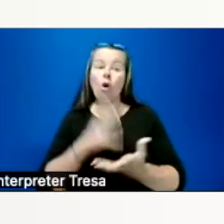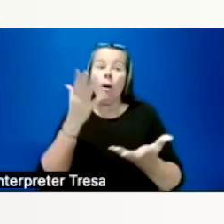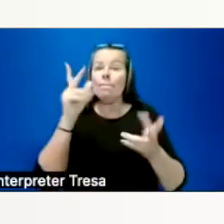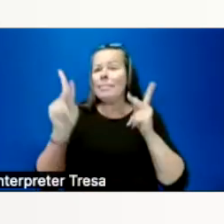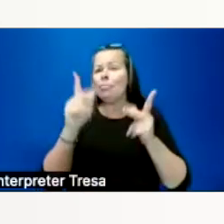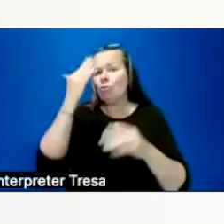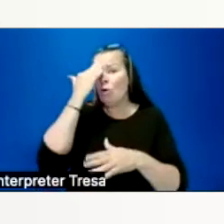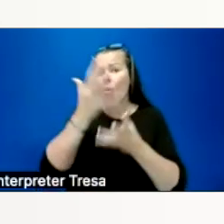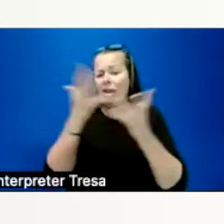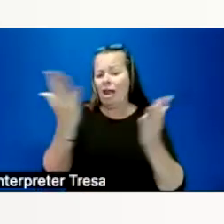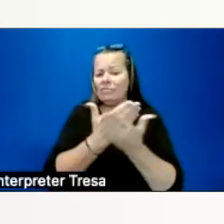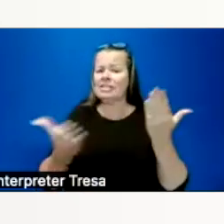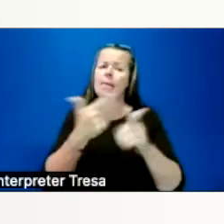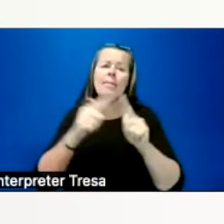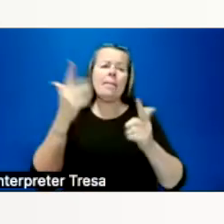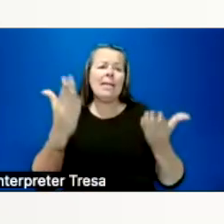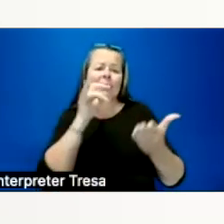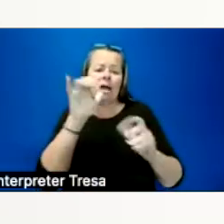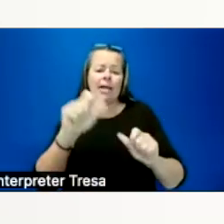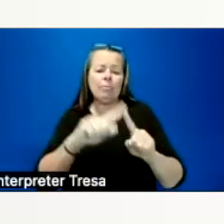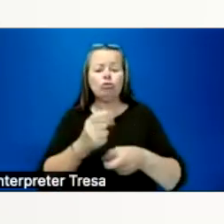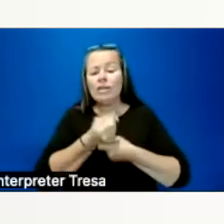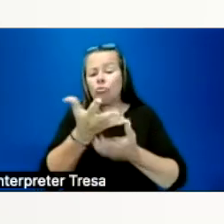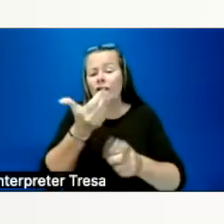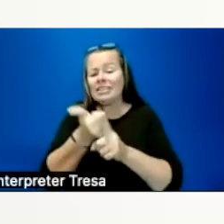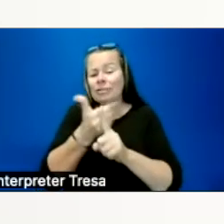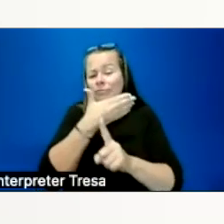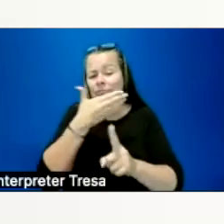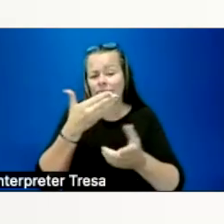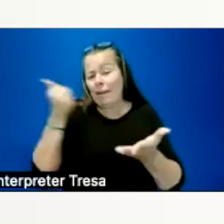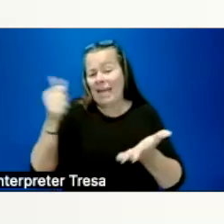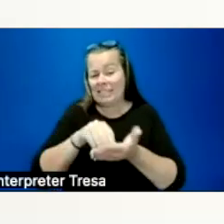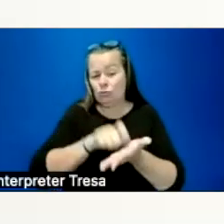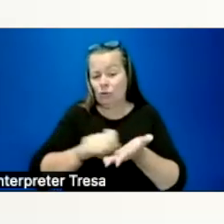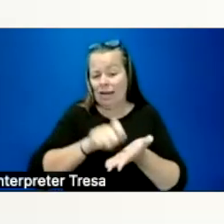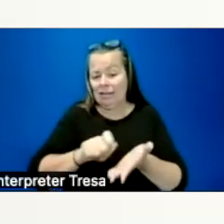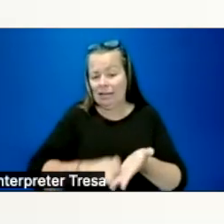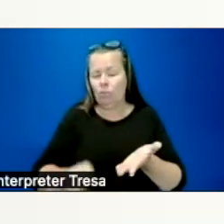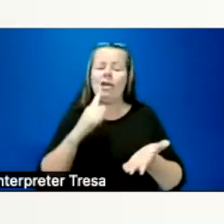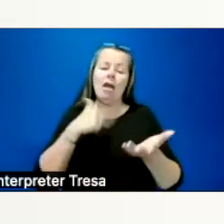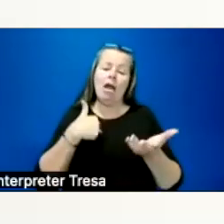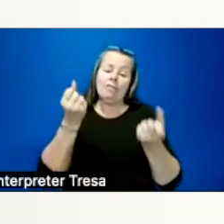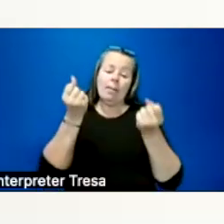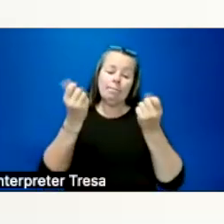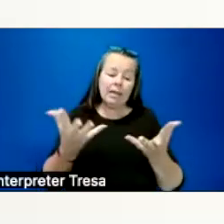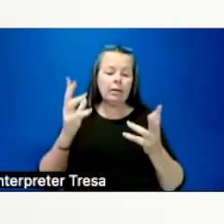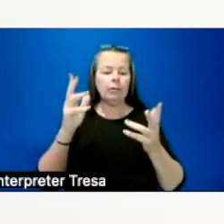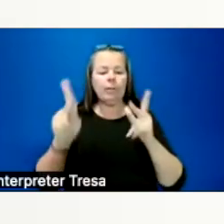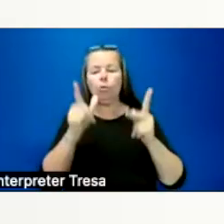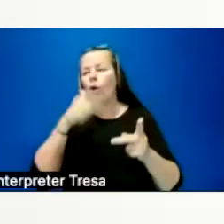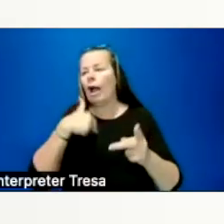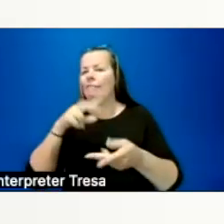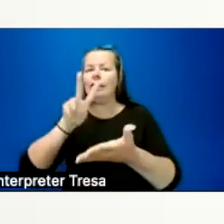cannot express themselves that good. I mean, and we know there are many other people having dyslexia, dyscalculia.